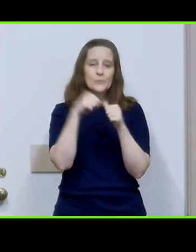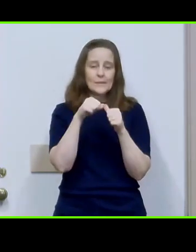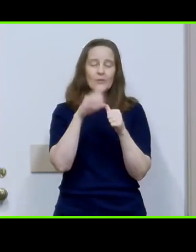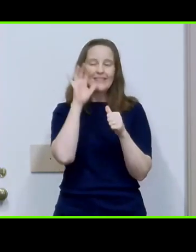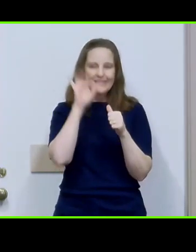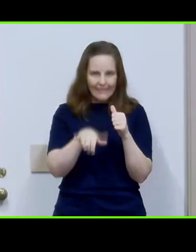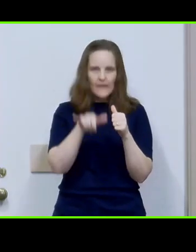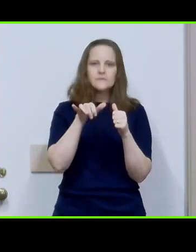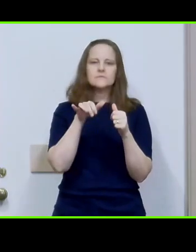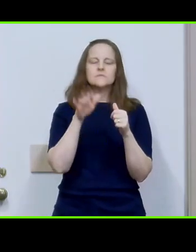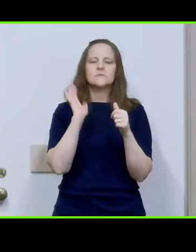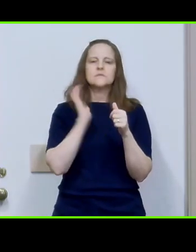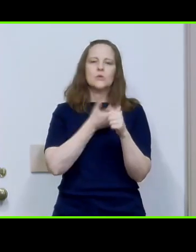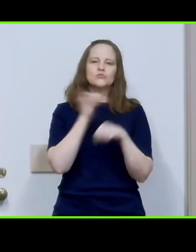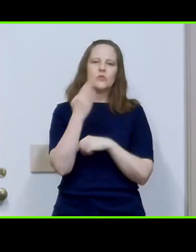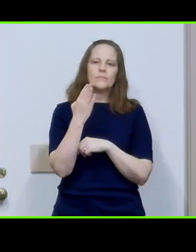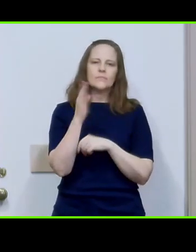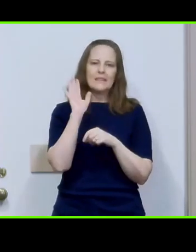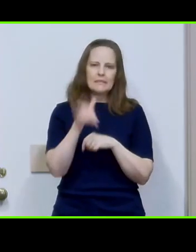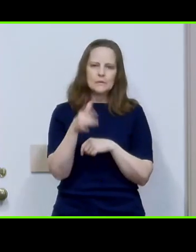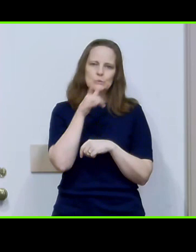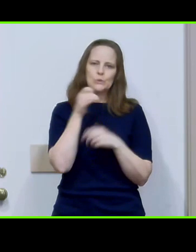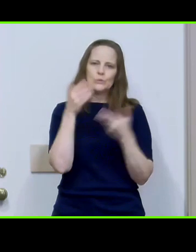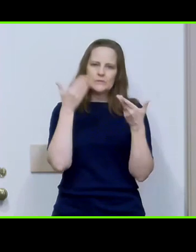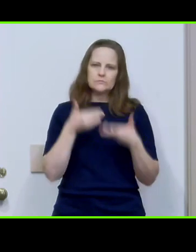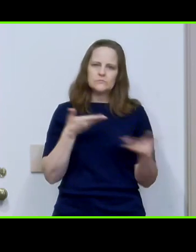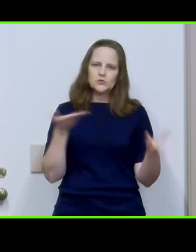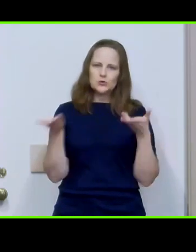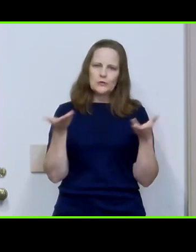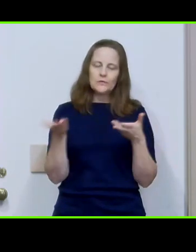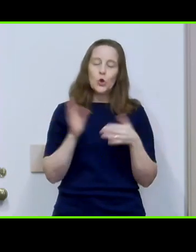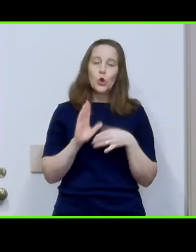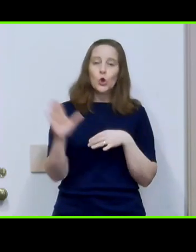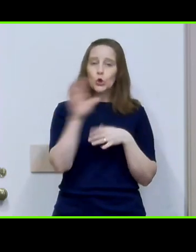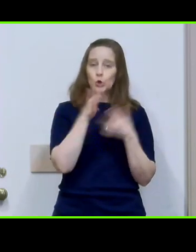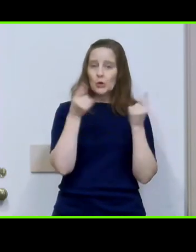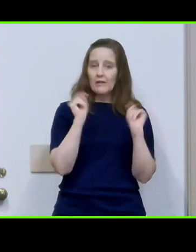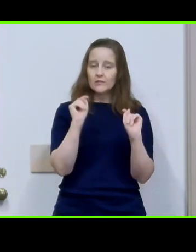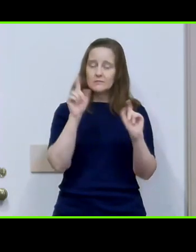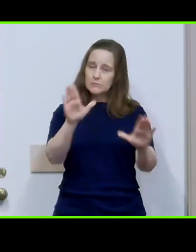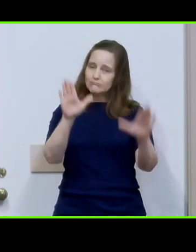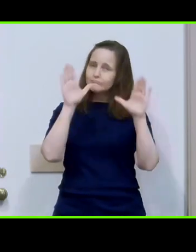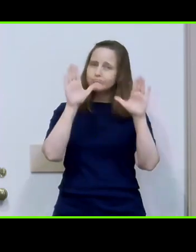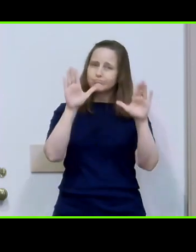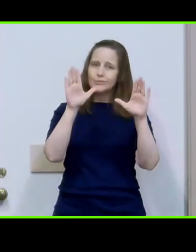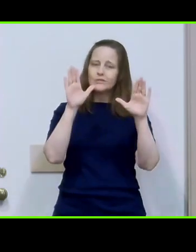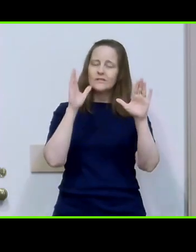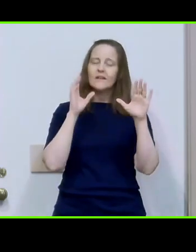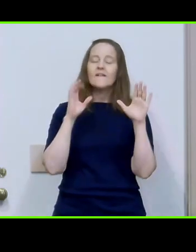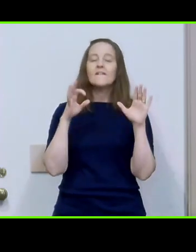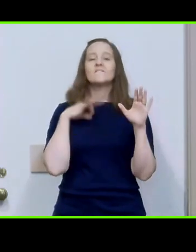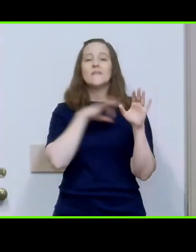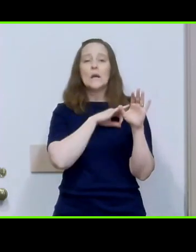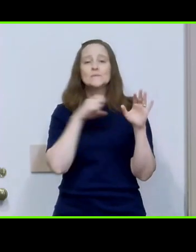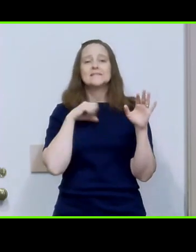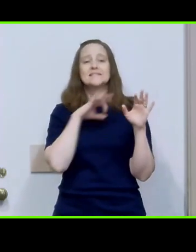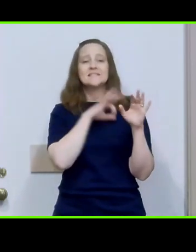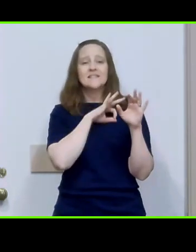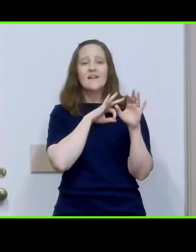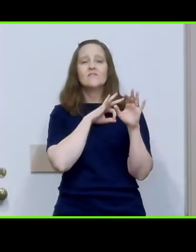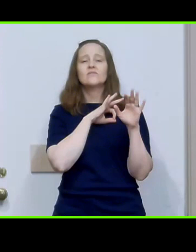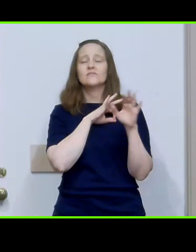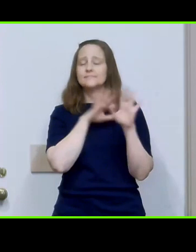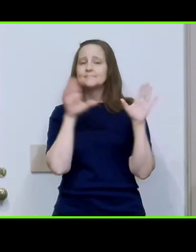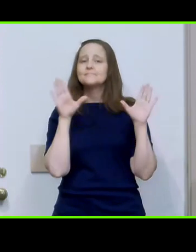do. That's who we're here to serve. Your efforts have been phenomenal. Our faculty and staff members have